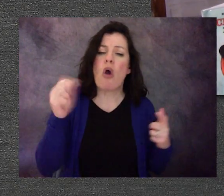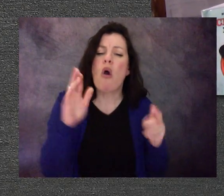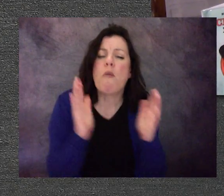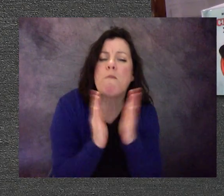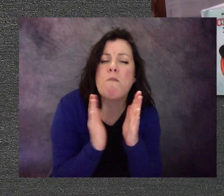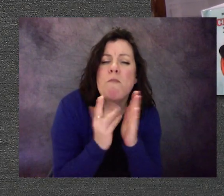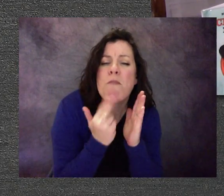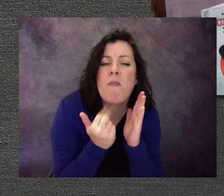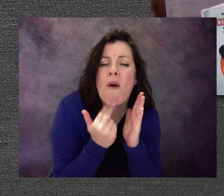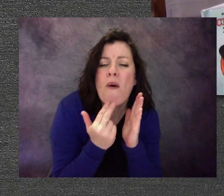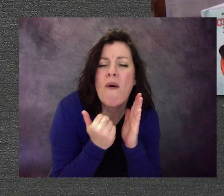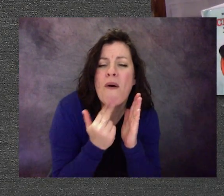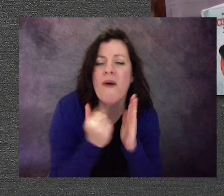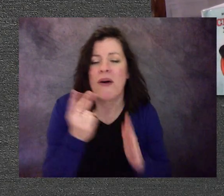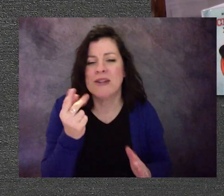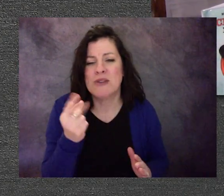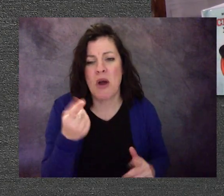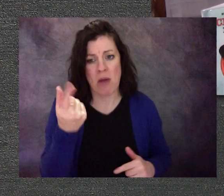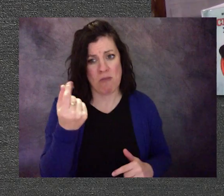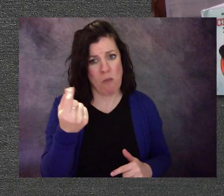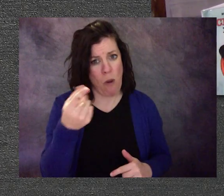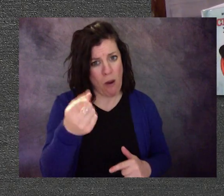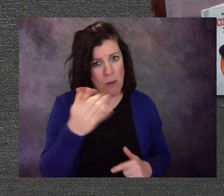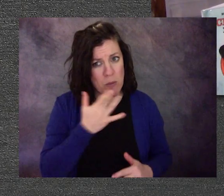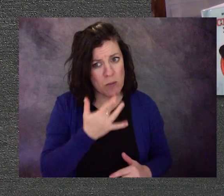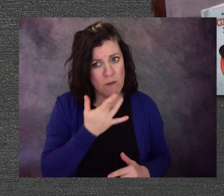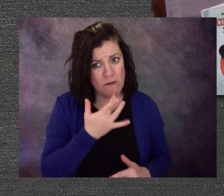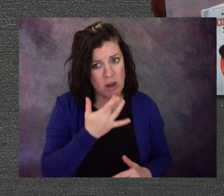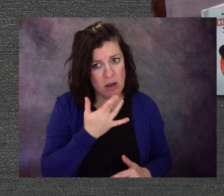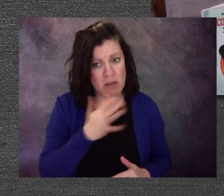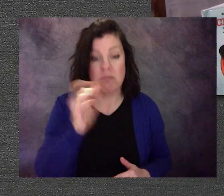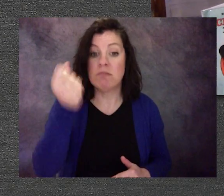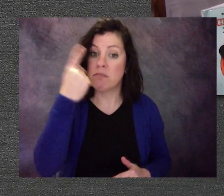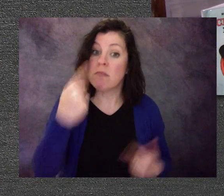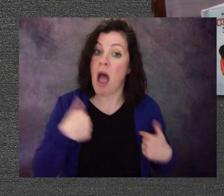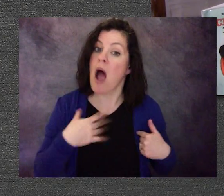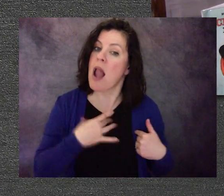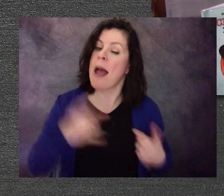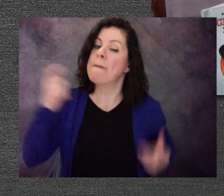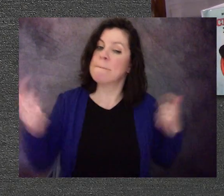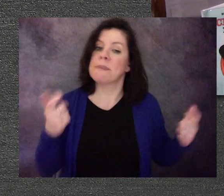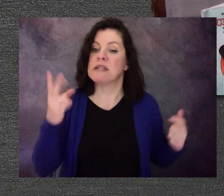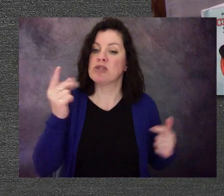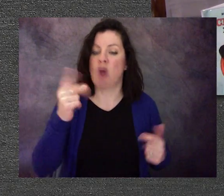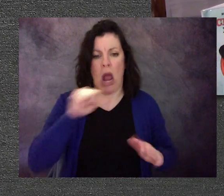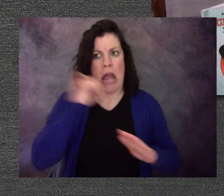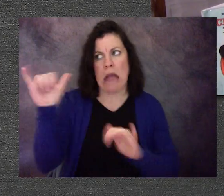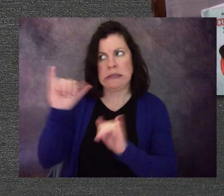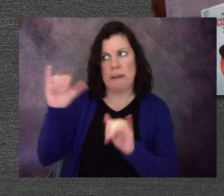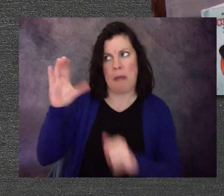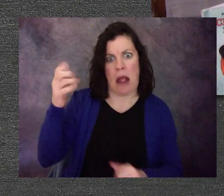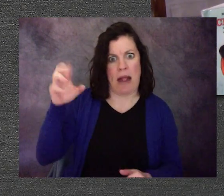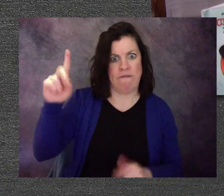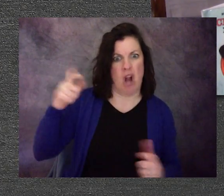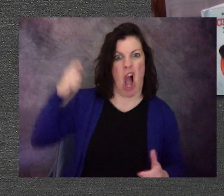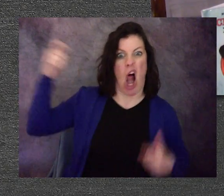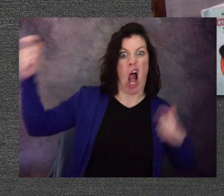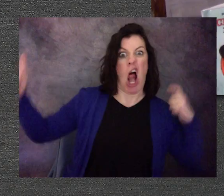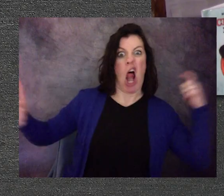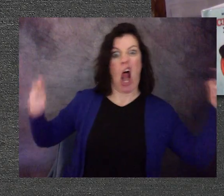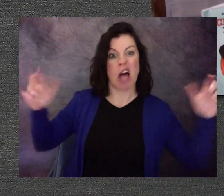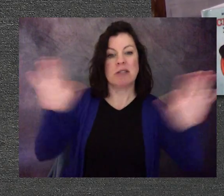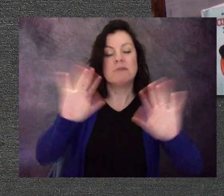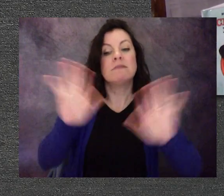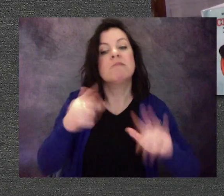or a big normal sized dog? Not like Clifford, who's extra big. I don't know, but you know what I love